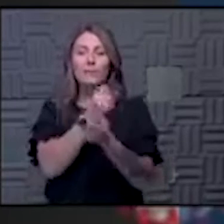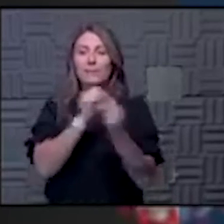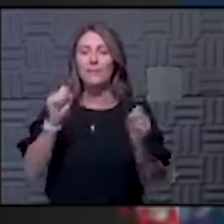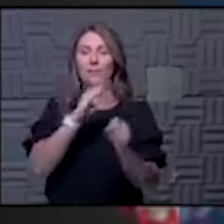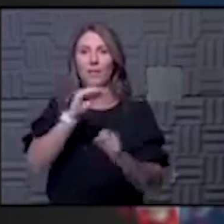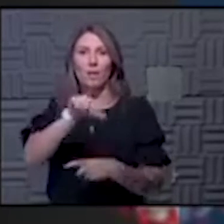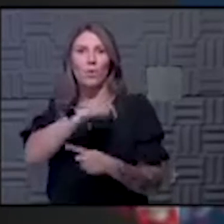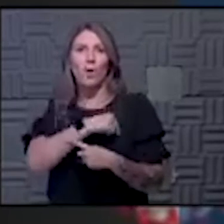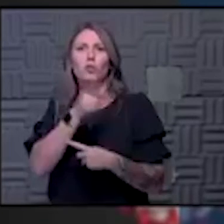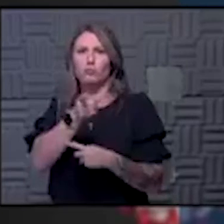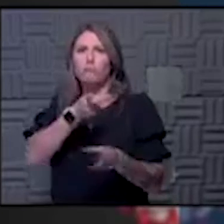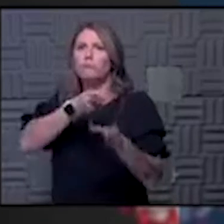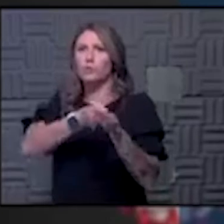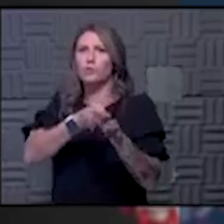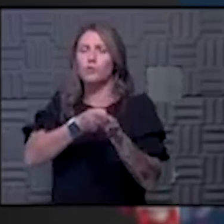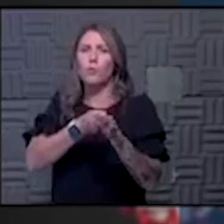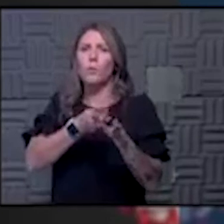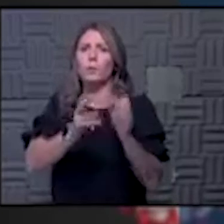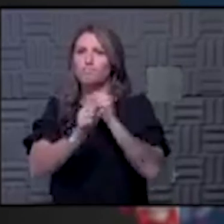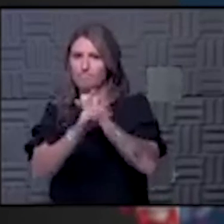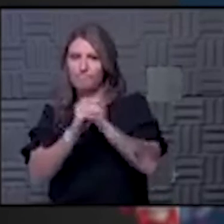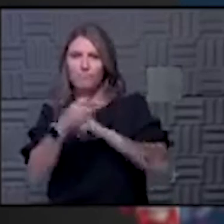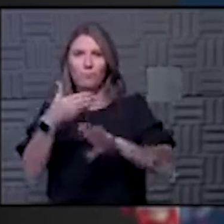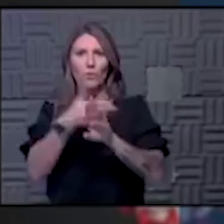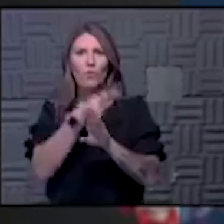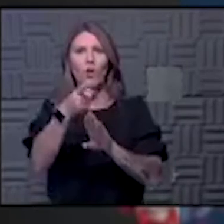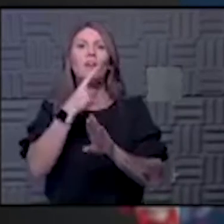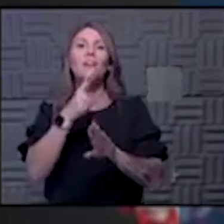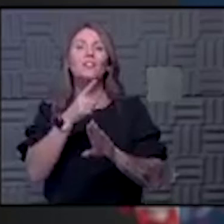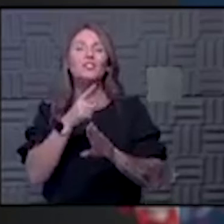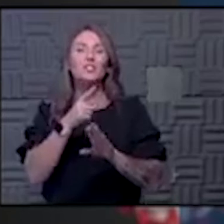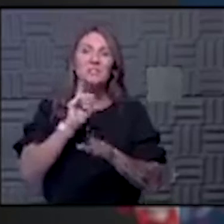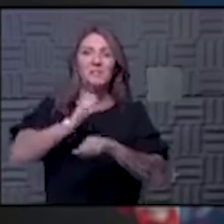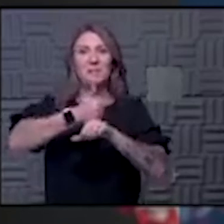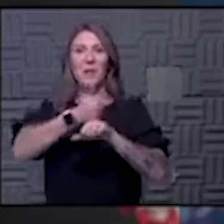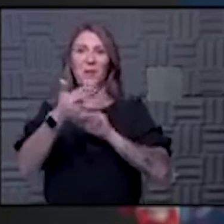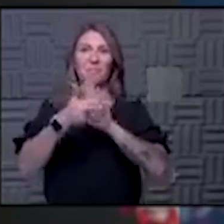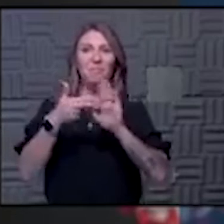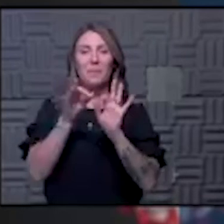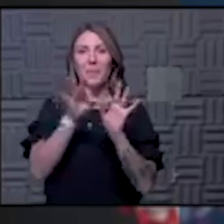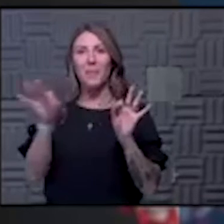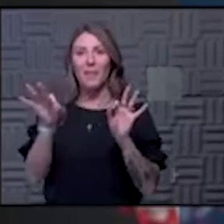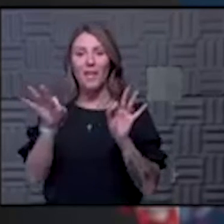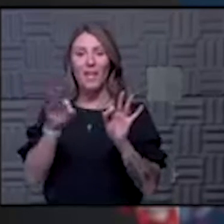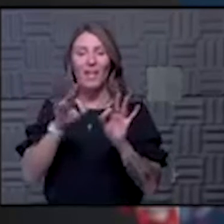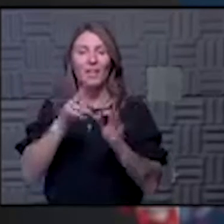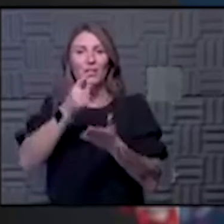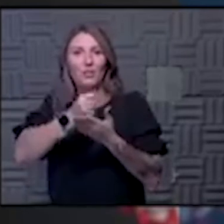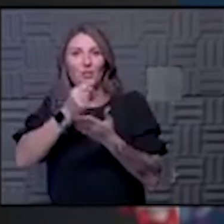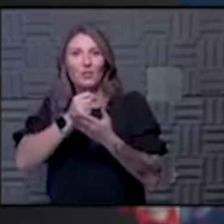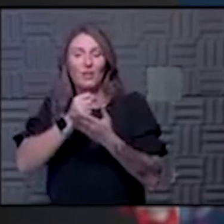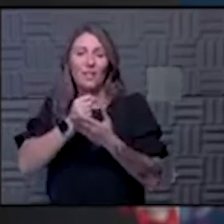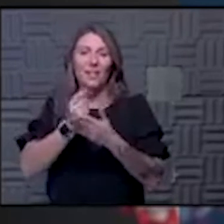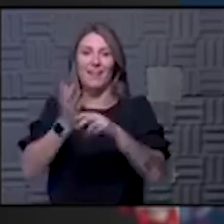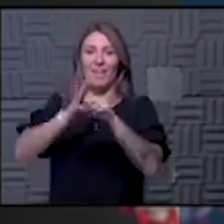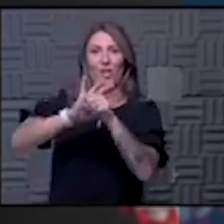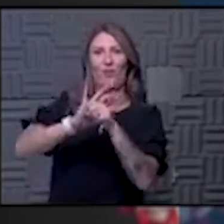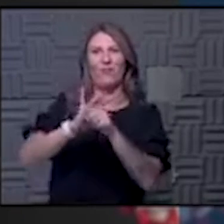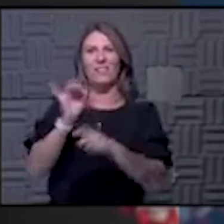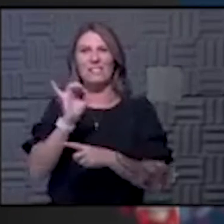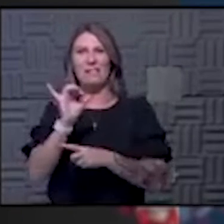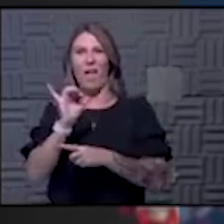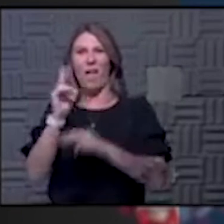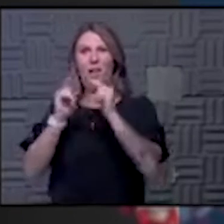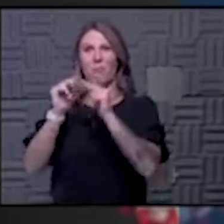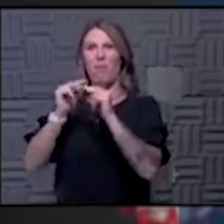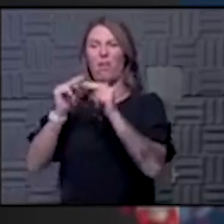been with us before. She's the one that coined the phrase, for us at least, treating COVID is kind of like building an airplane while you fly it, because you're